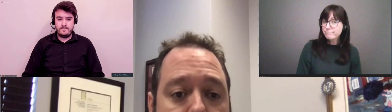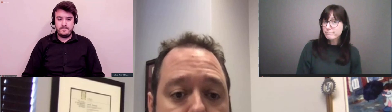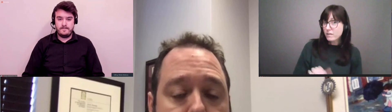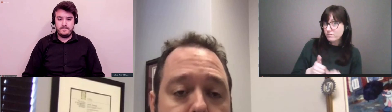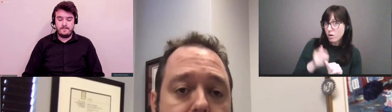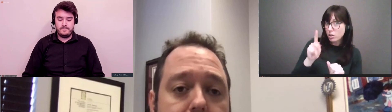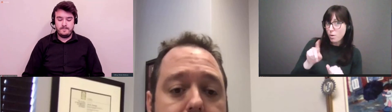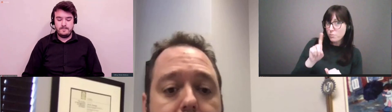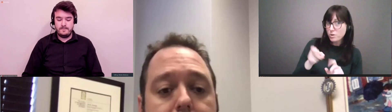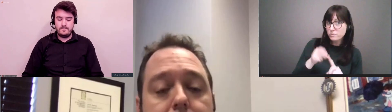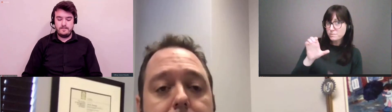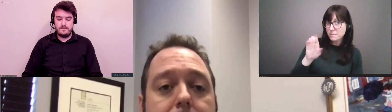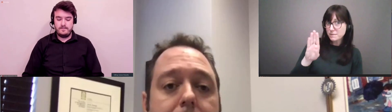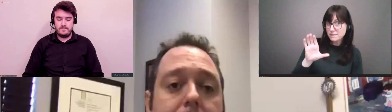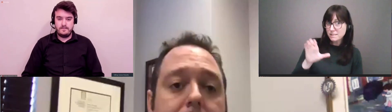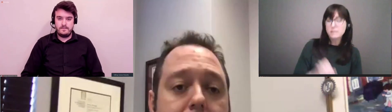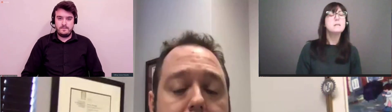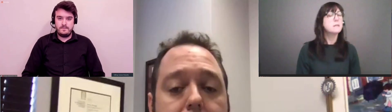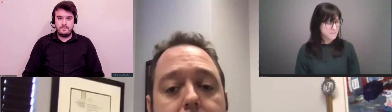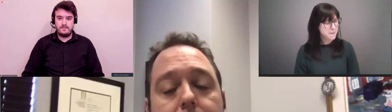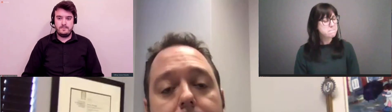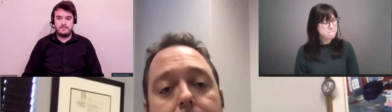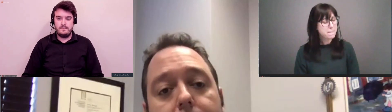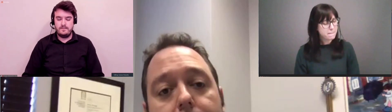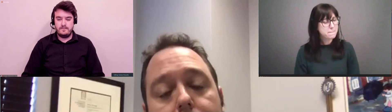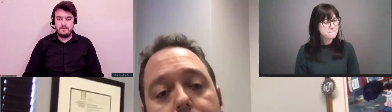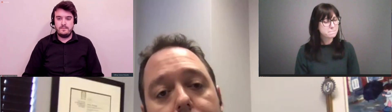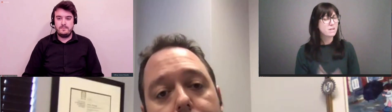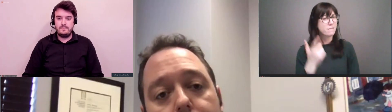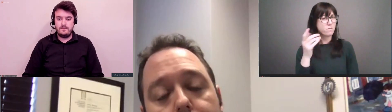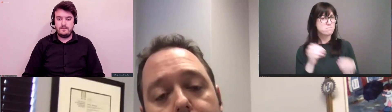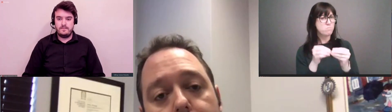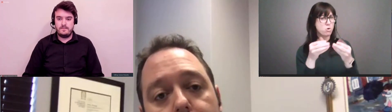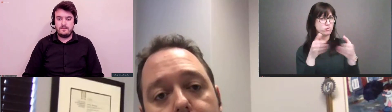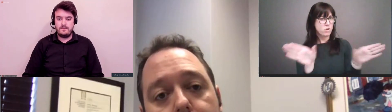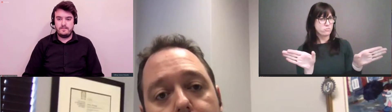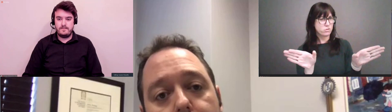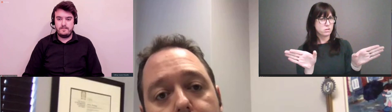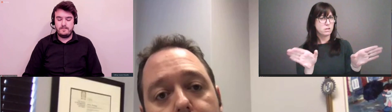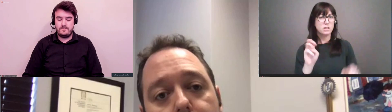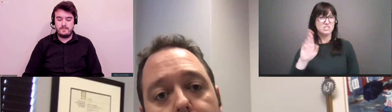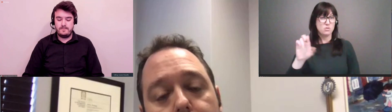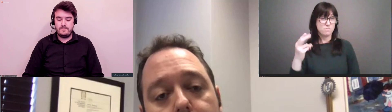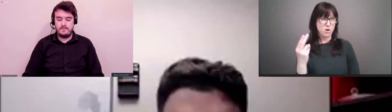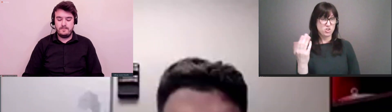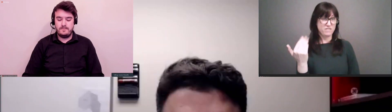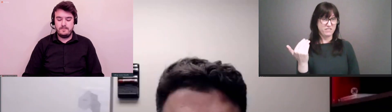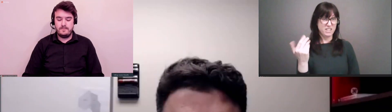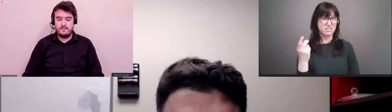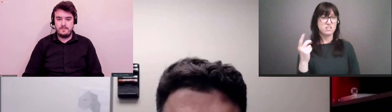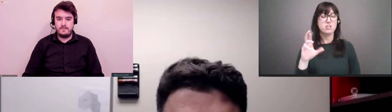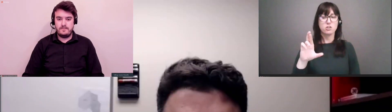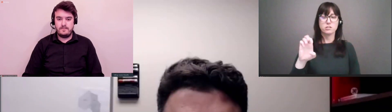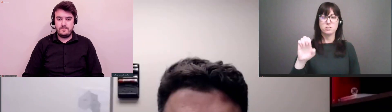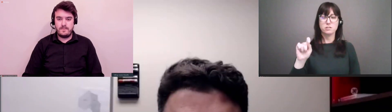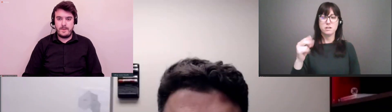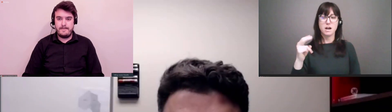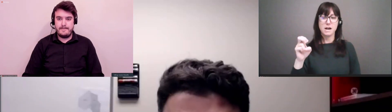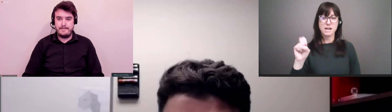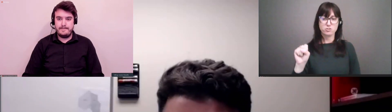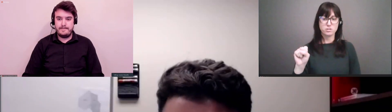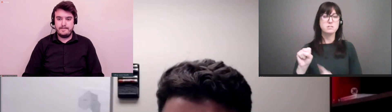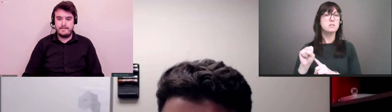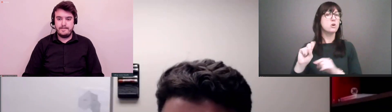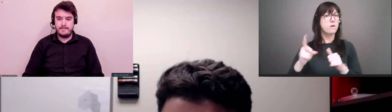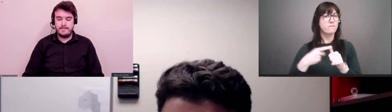question from CBC? Yeah, there is. In a more general sense, you know, it was March 15th that Dr. Vera Etches first